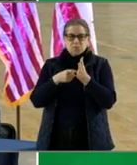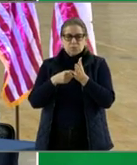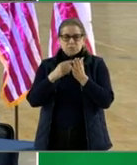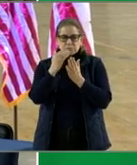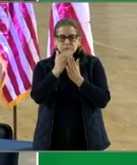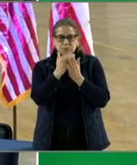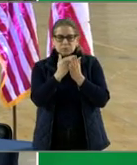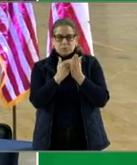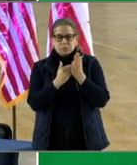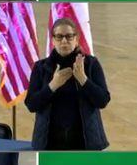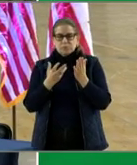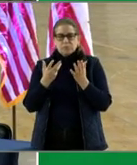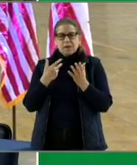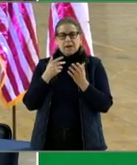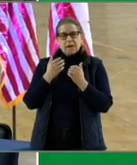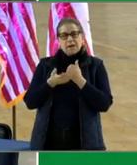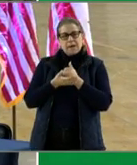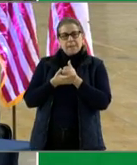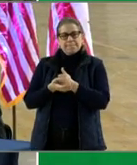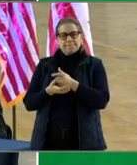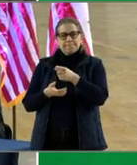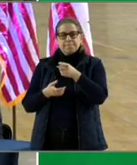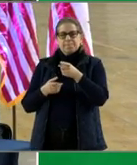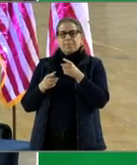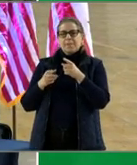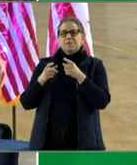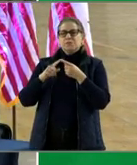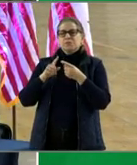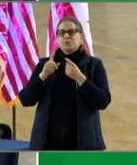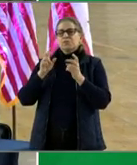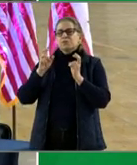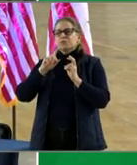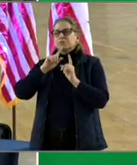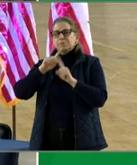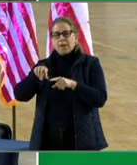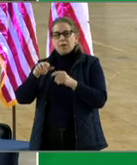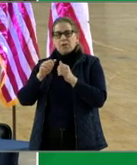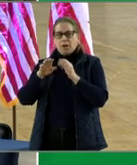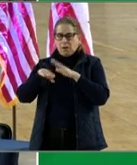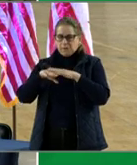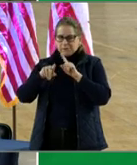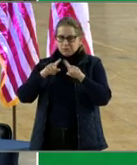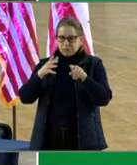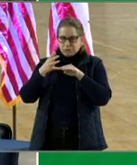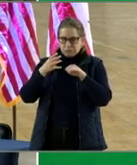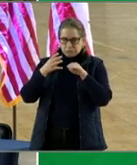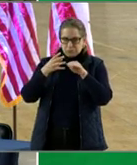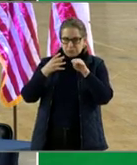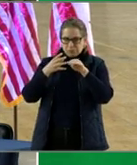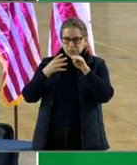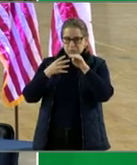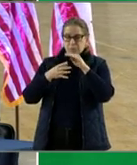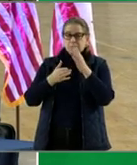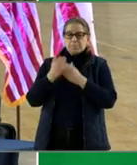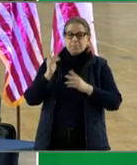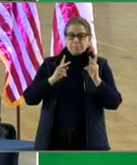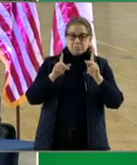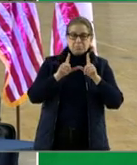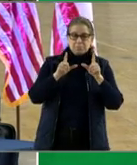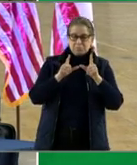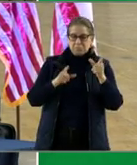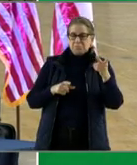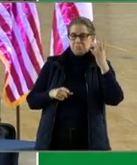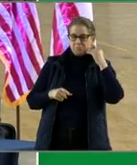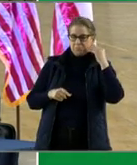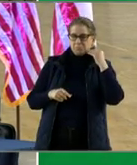with various levels of our response. Licensed healthcare professionals who have experience working in healthcare settings will be deployed to assist